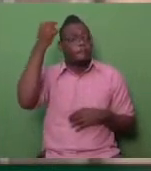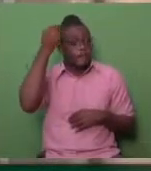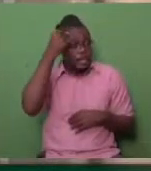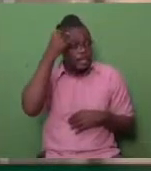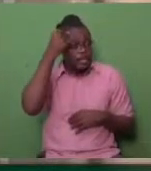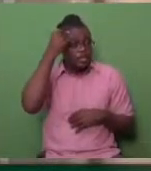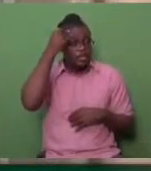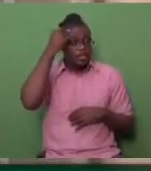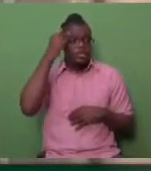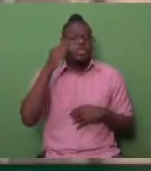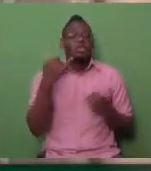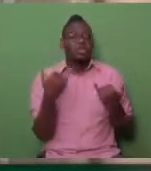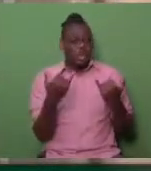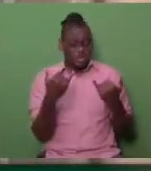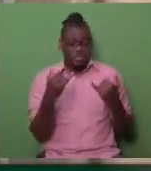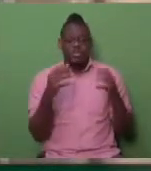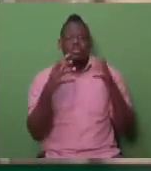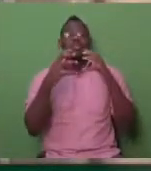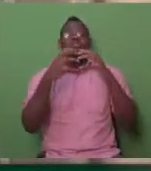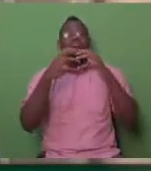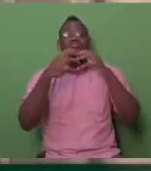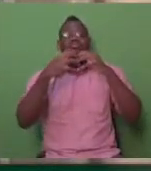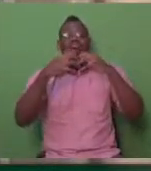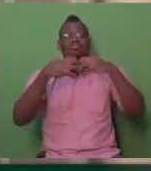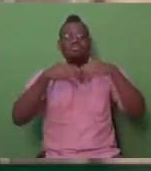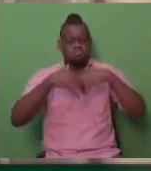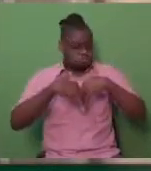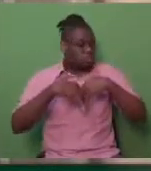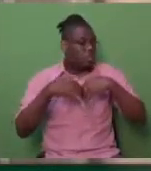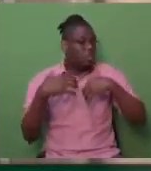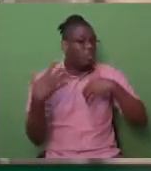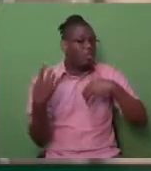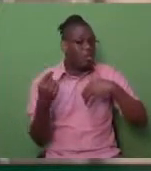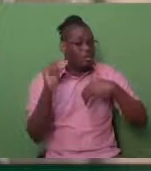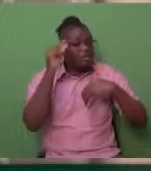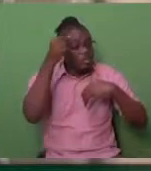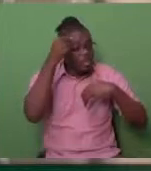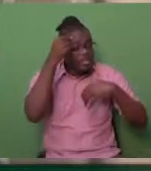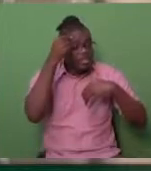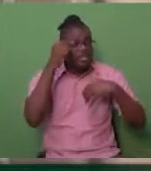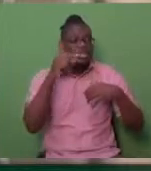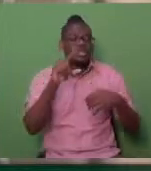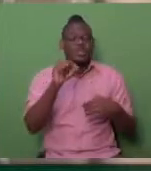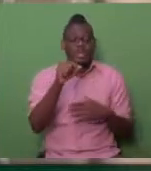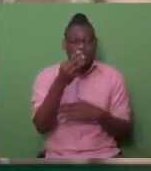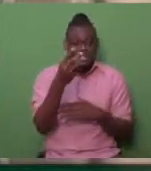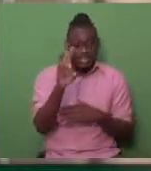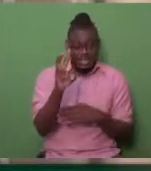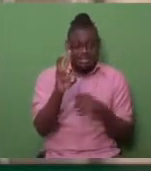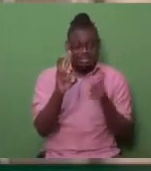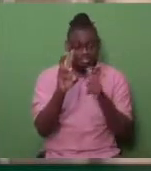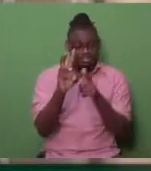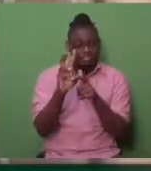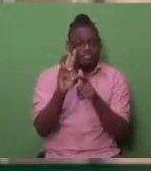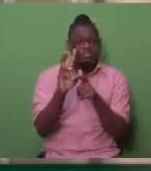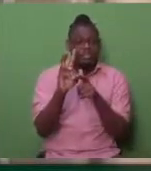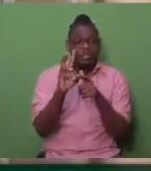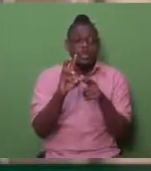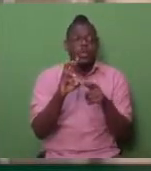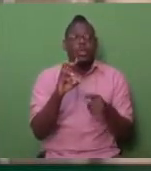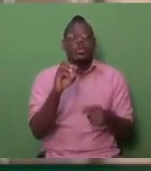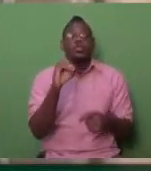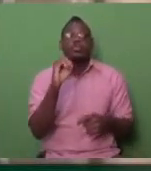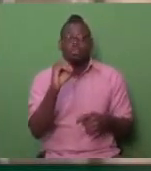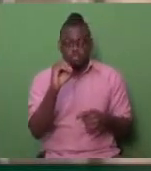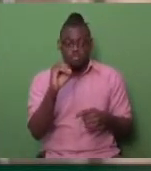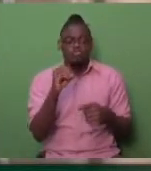The Minister of Finance had a virtual meltdown. The government in 2016, when the opposition tried to block them, their